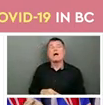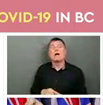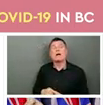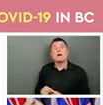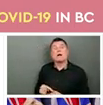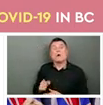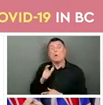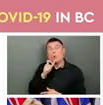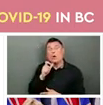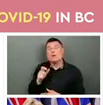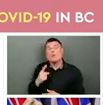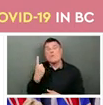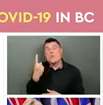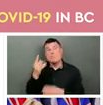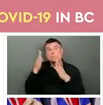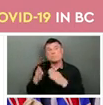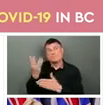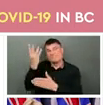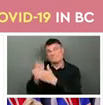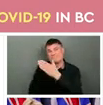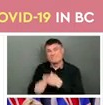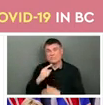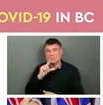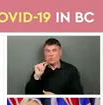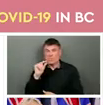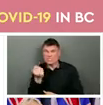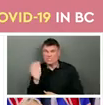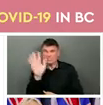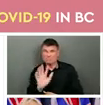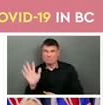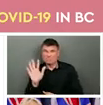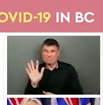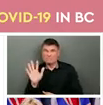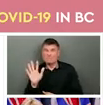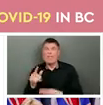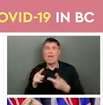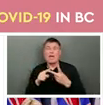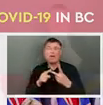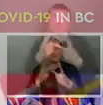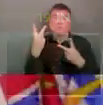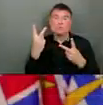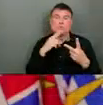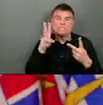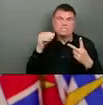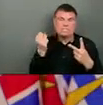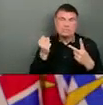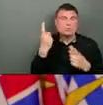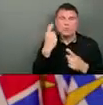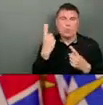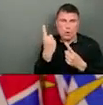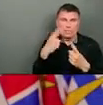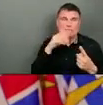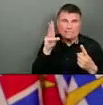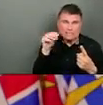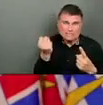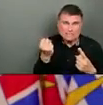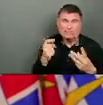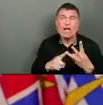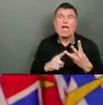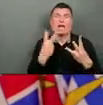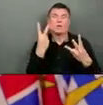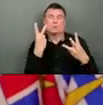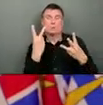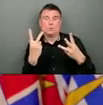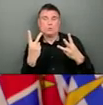person in their 20s. One was a person in their 60s, and 3 were seniors in their 70s. And